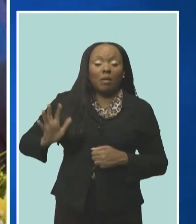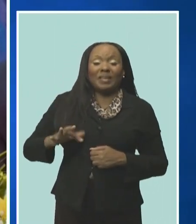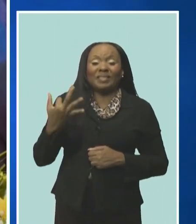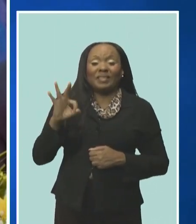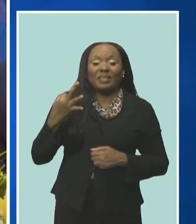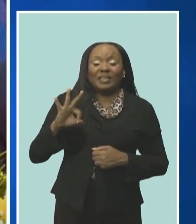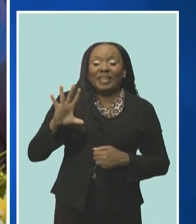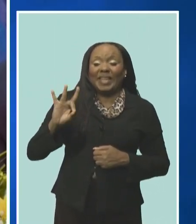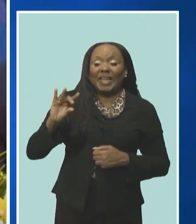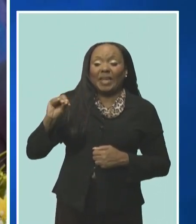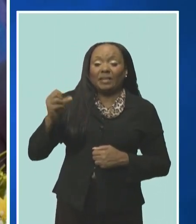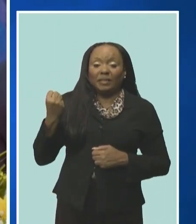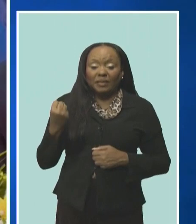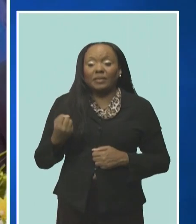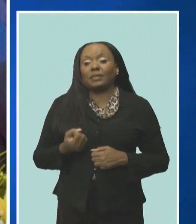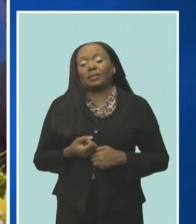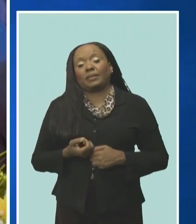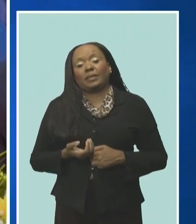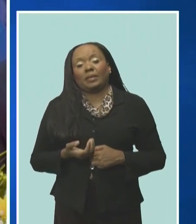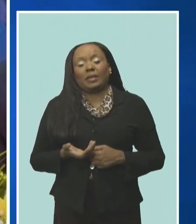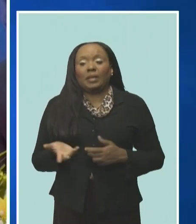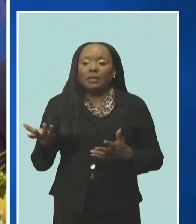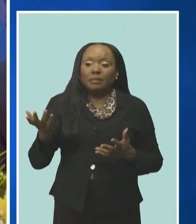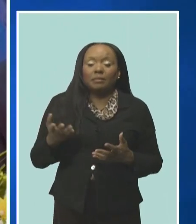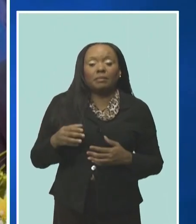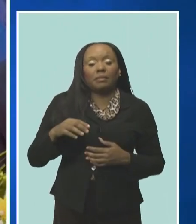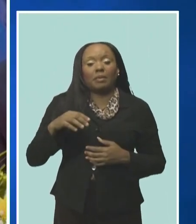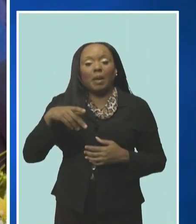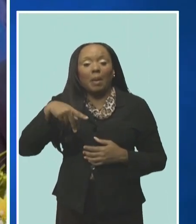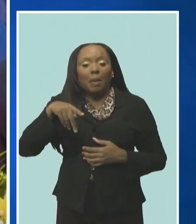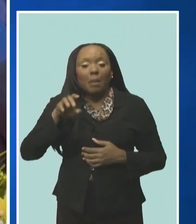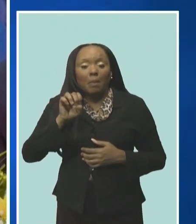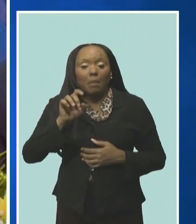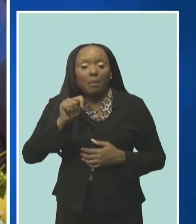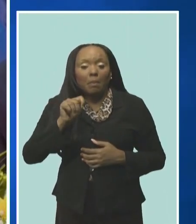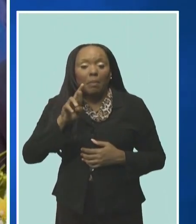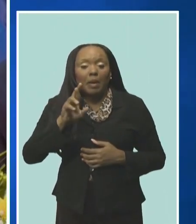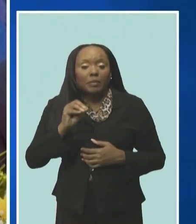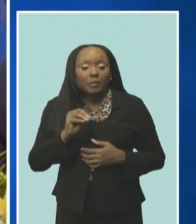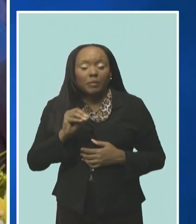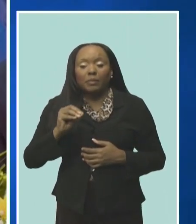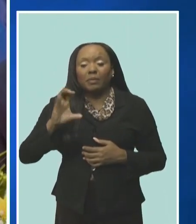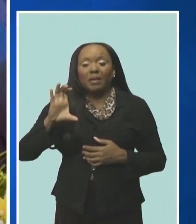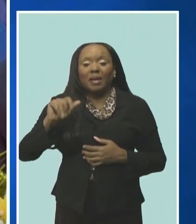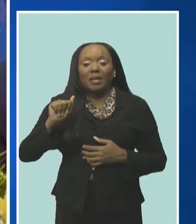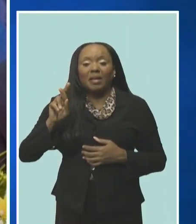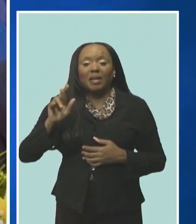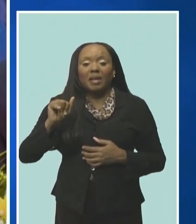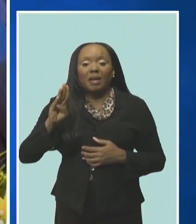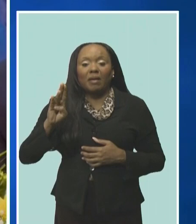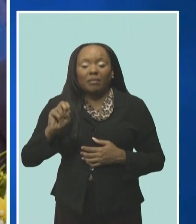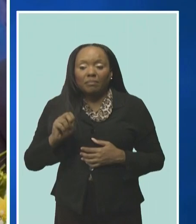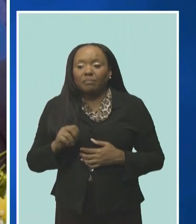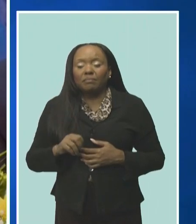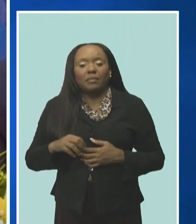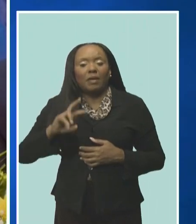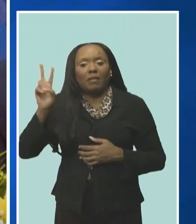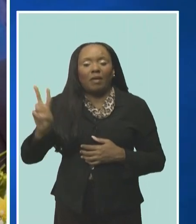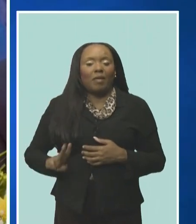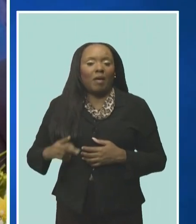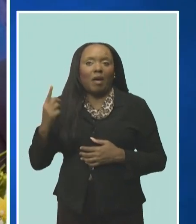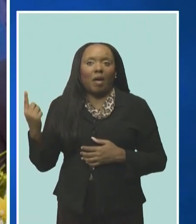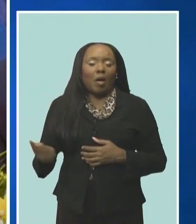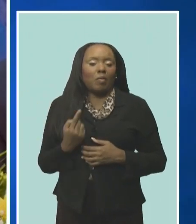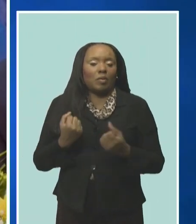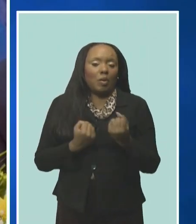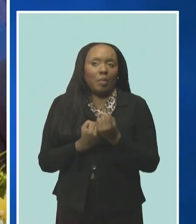the Petro-Caribe Energy Initiative in 2005. Venezuela has been to support us. Now